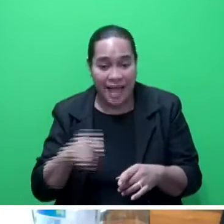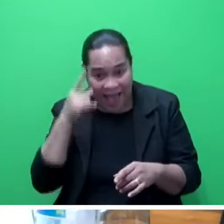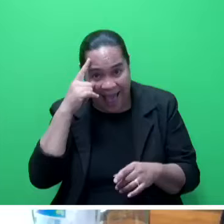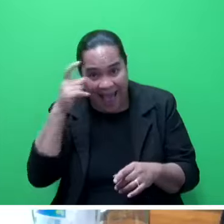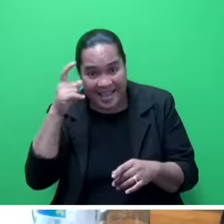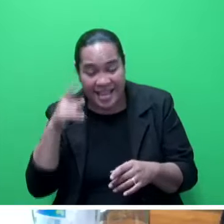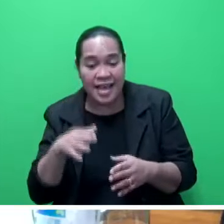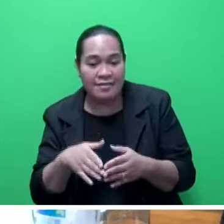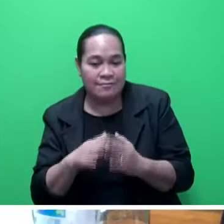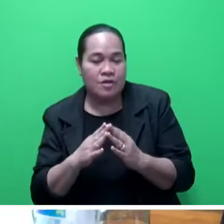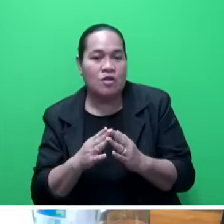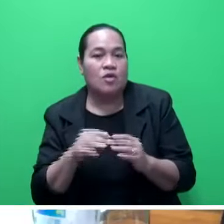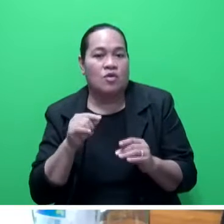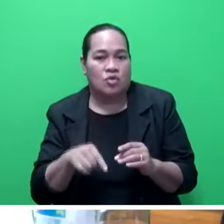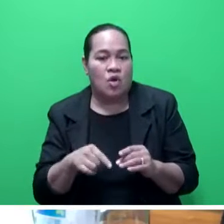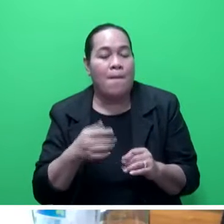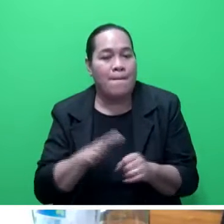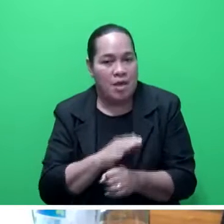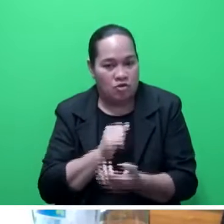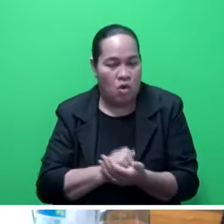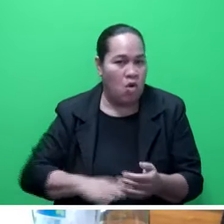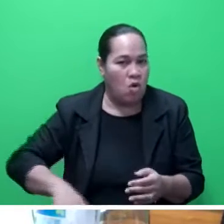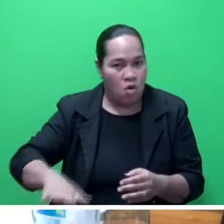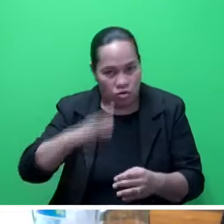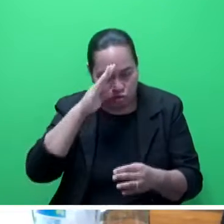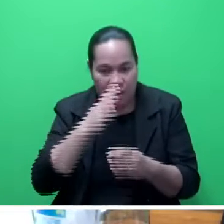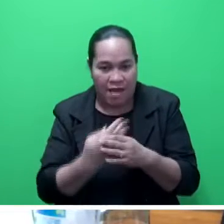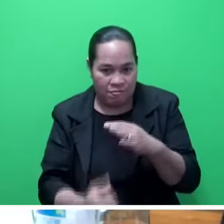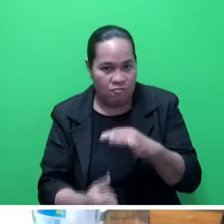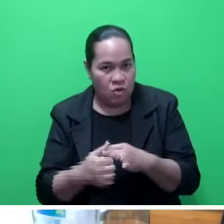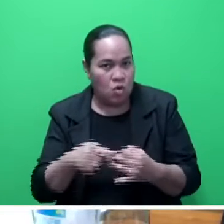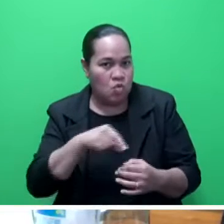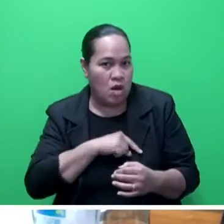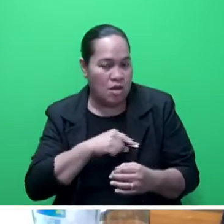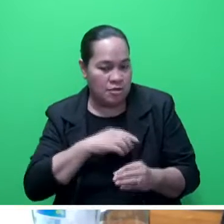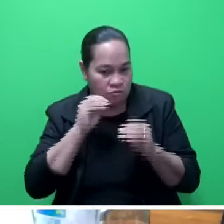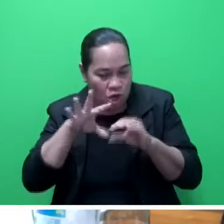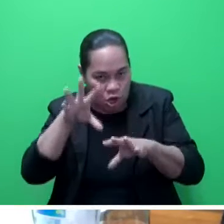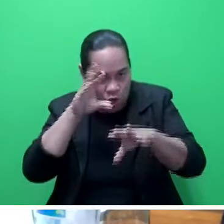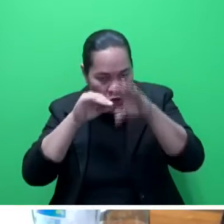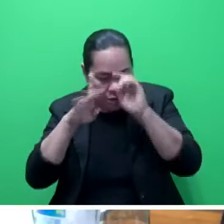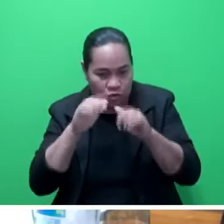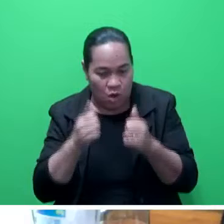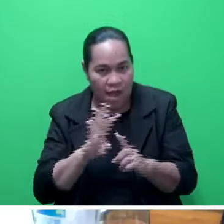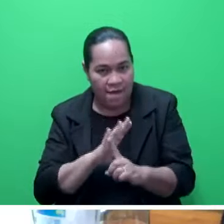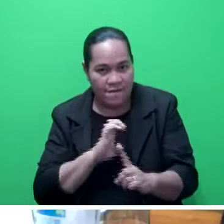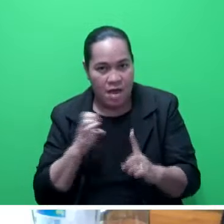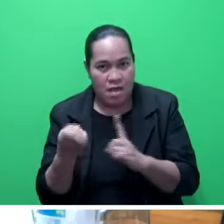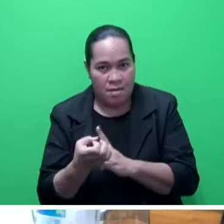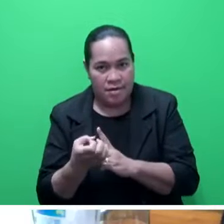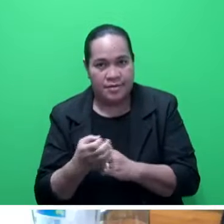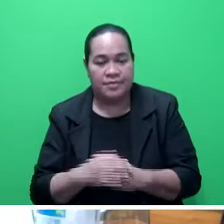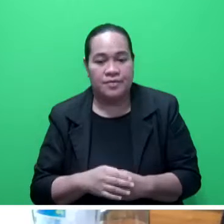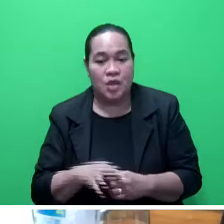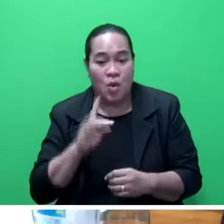introduced by the government to ensure students have access to quality teaching and learning environment. Since